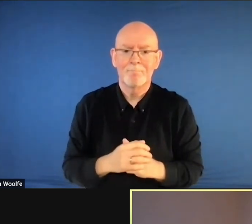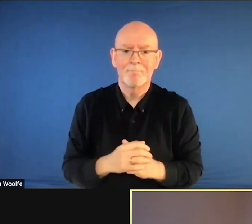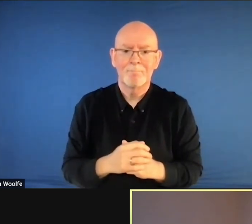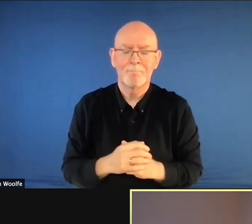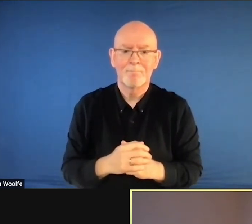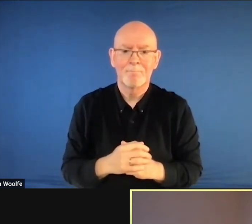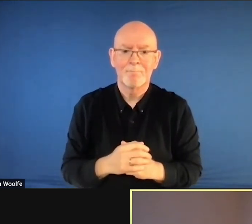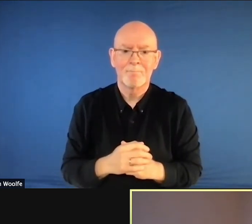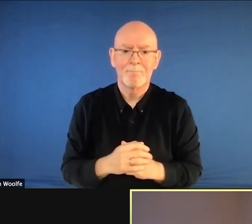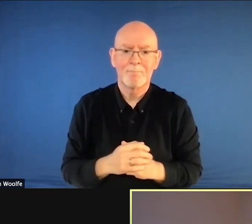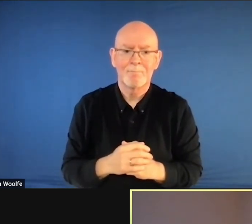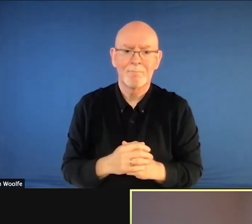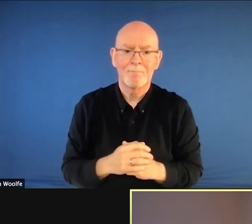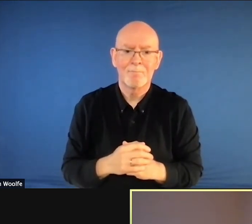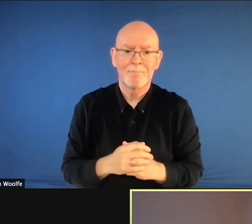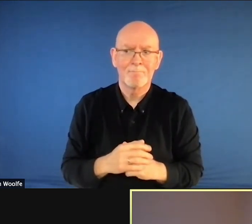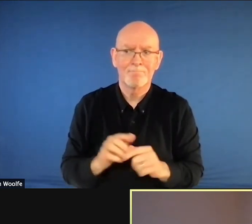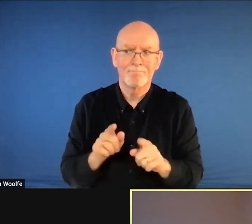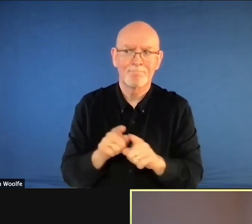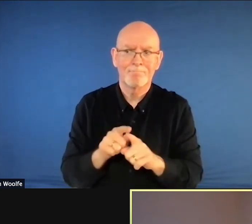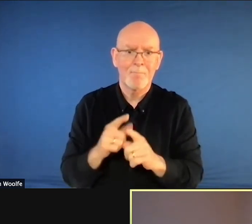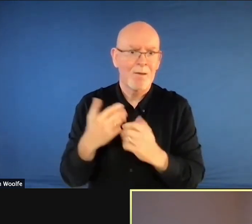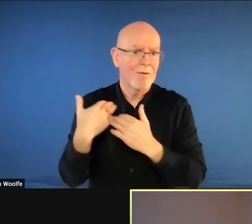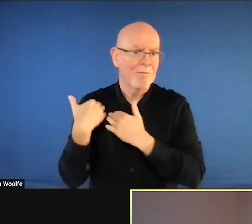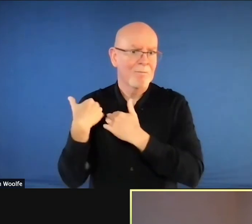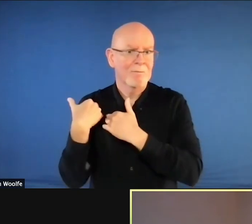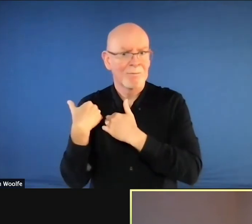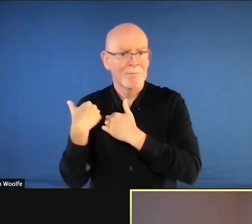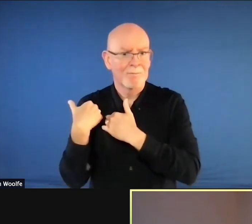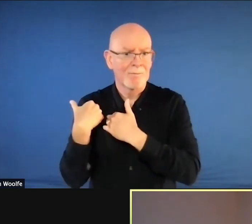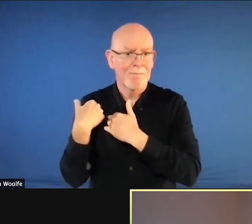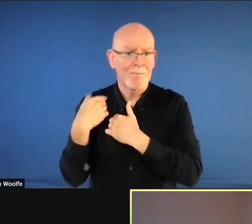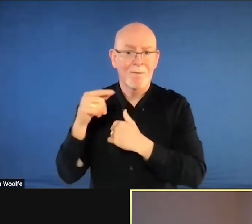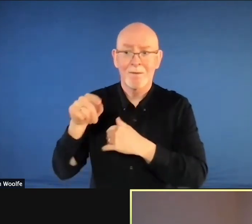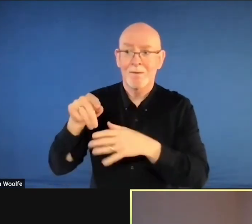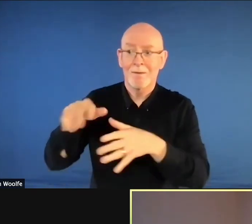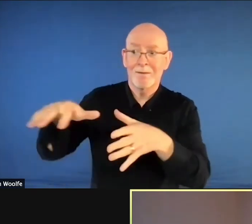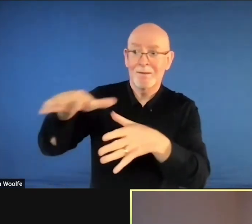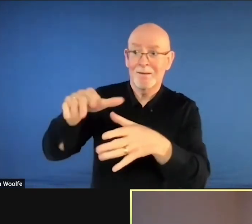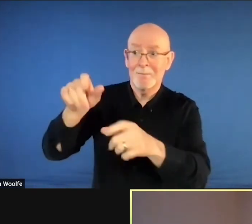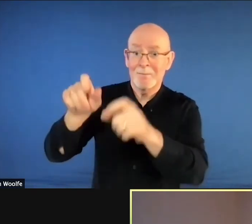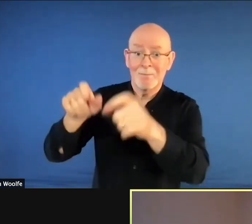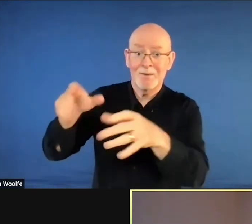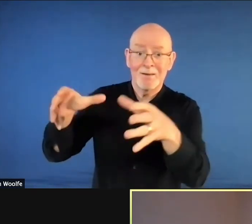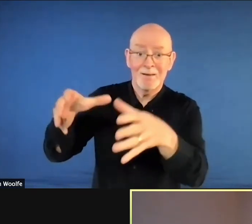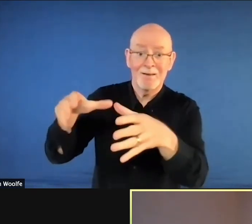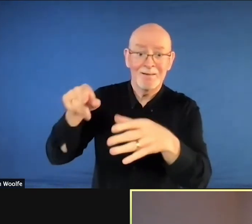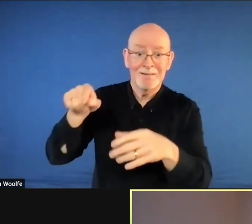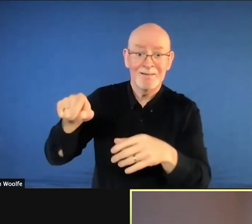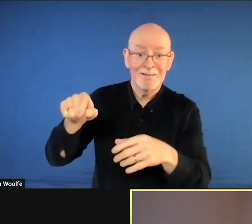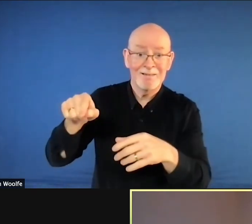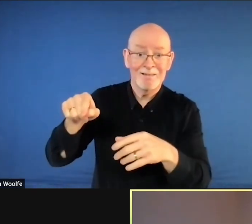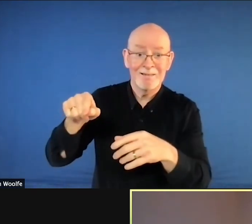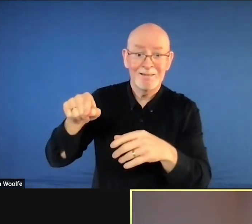being looked at and the topic that is meant to